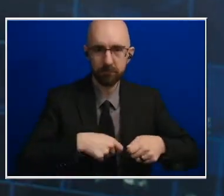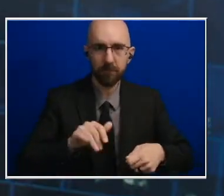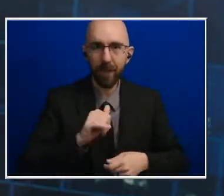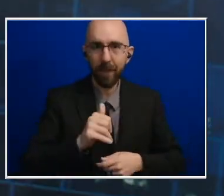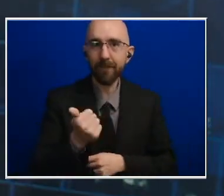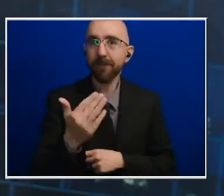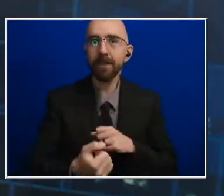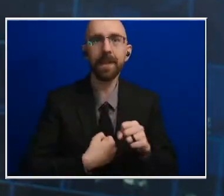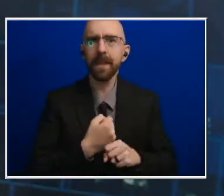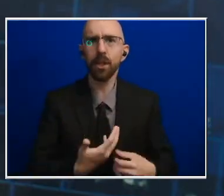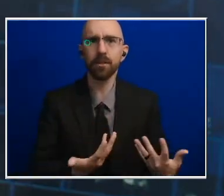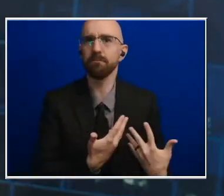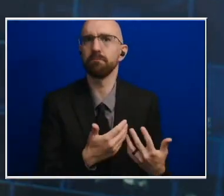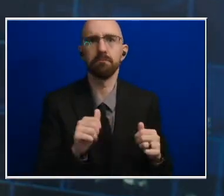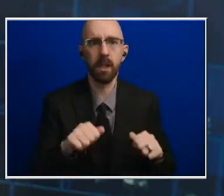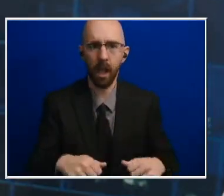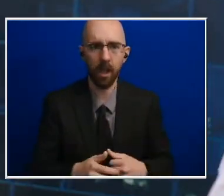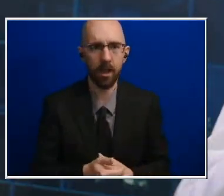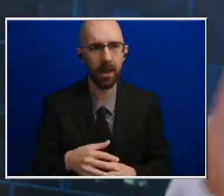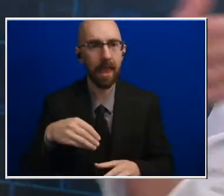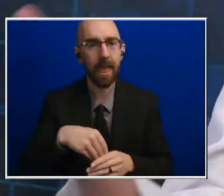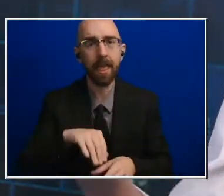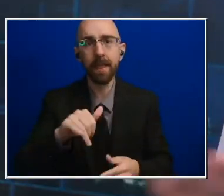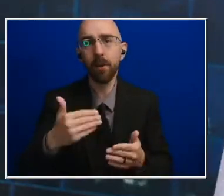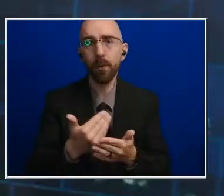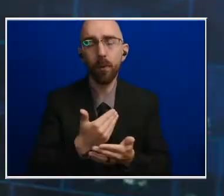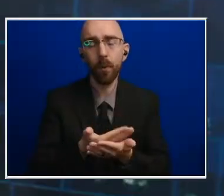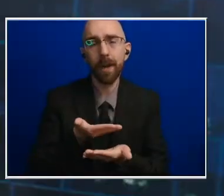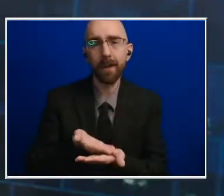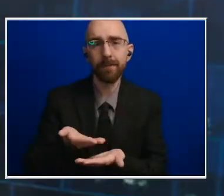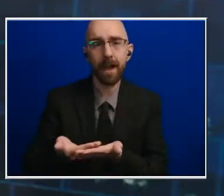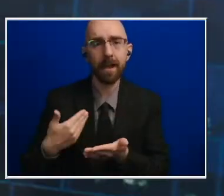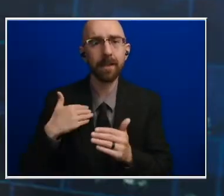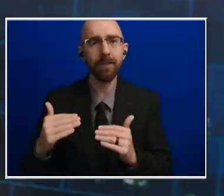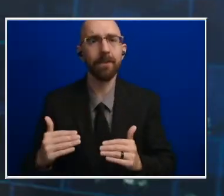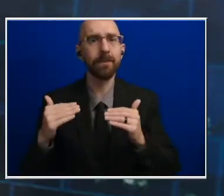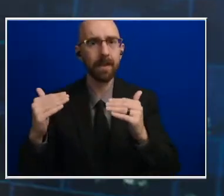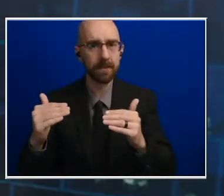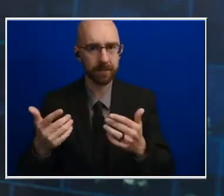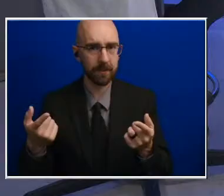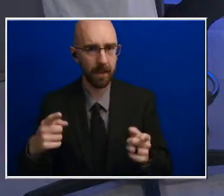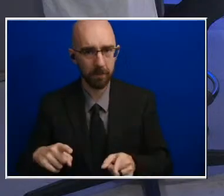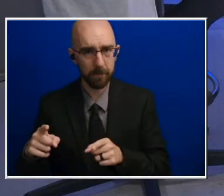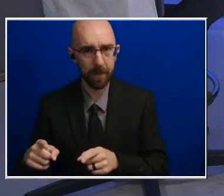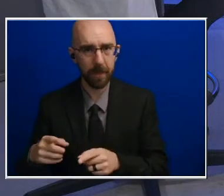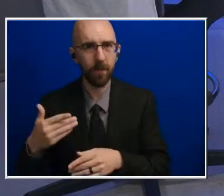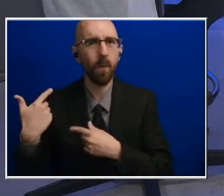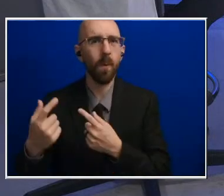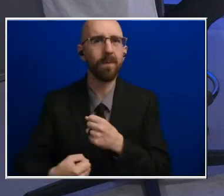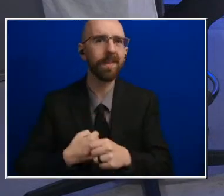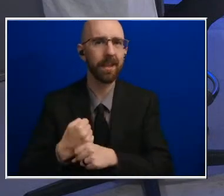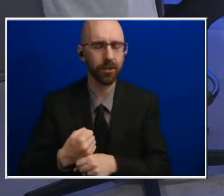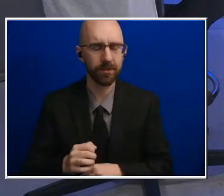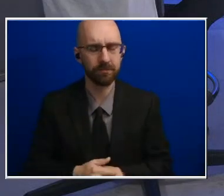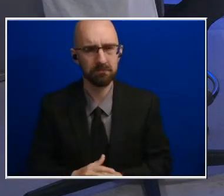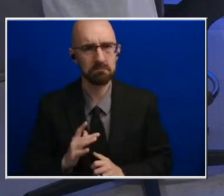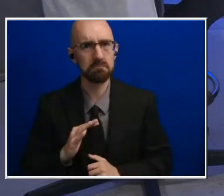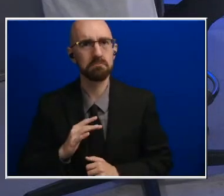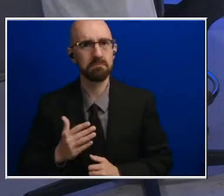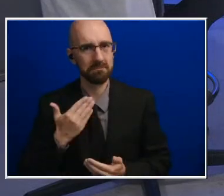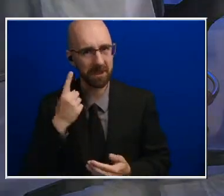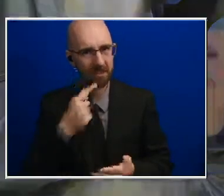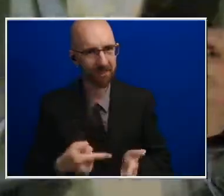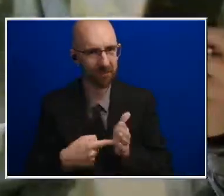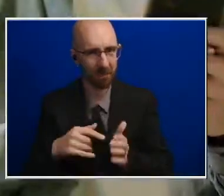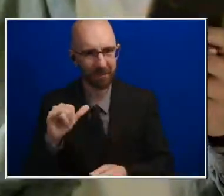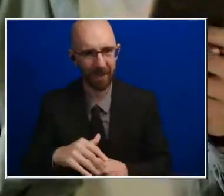even within this new device, there's also advances that happen over the years. Very cool. Thanks for showing us that. Well, we love